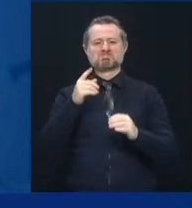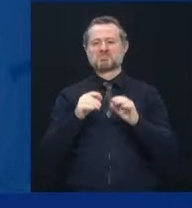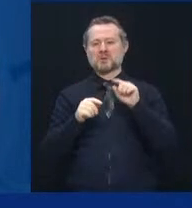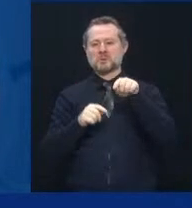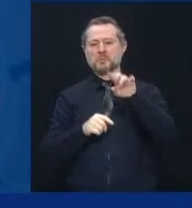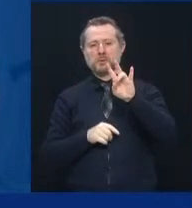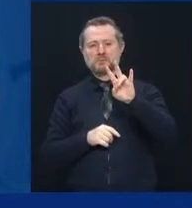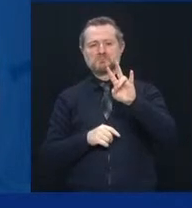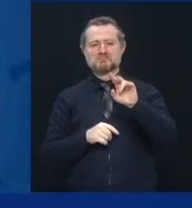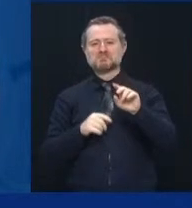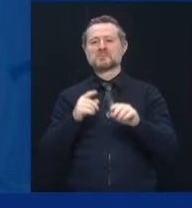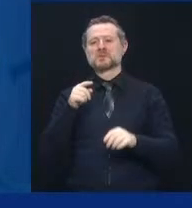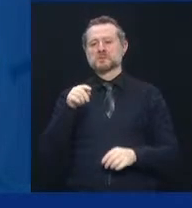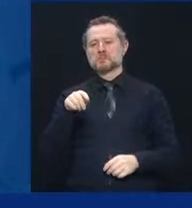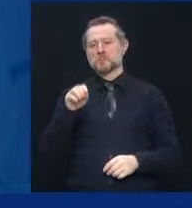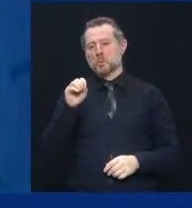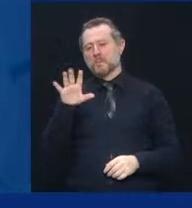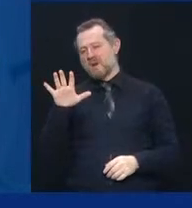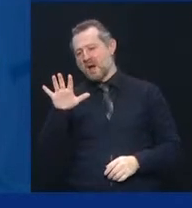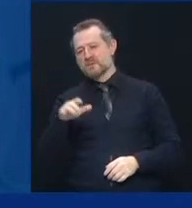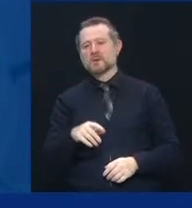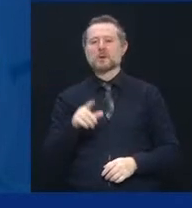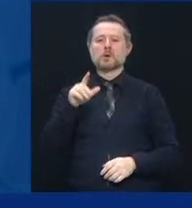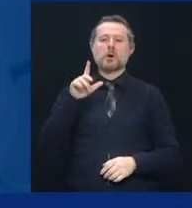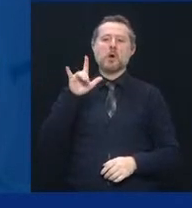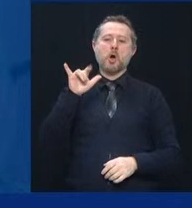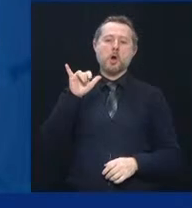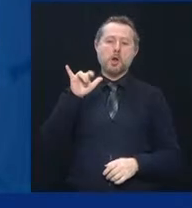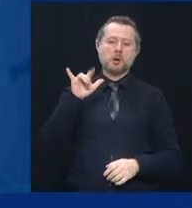0.5. Long Island, 0.5.